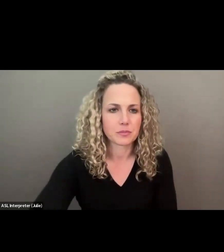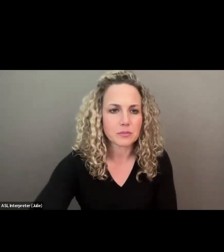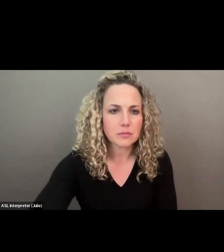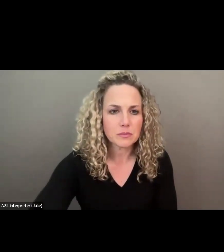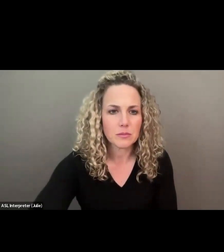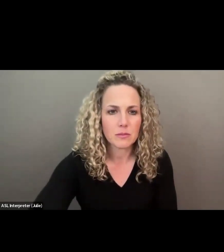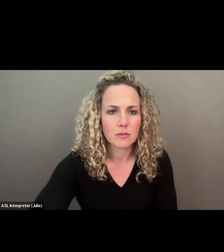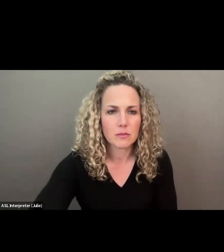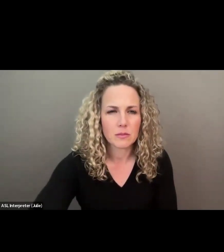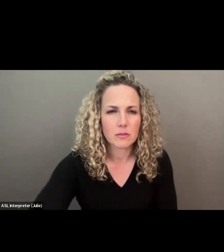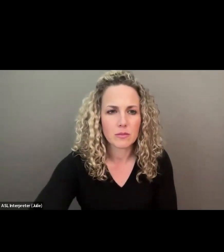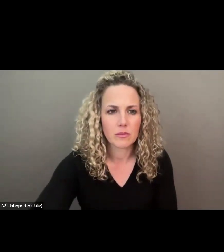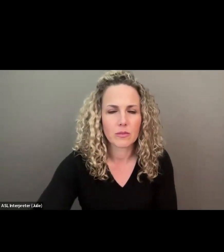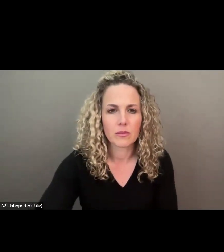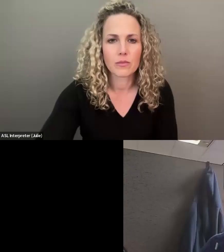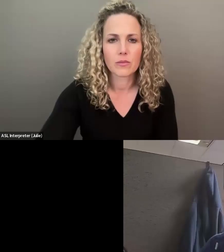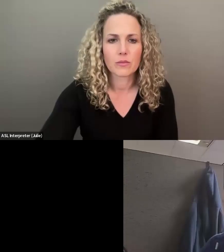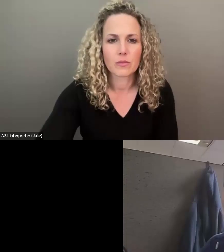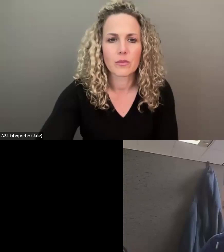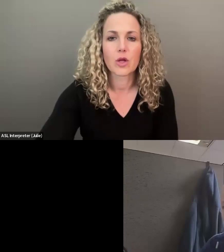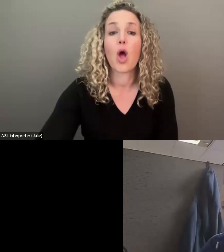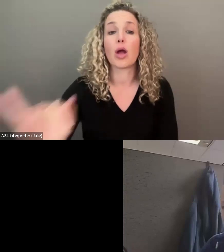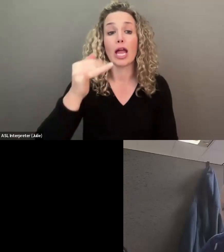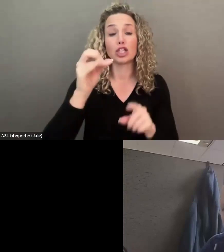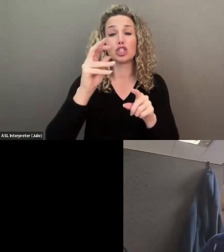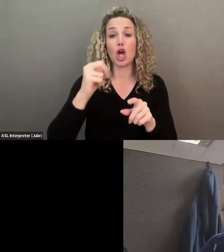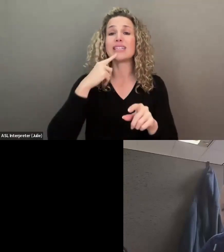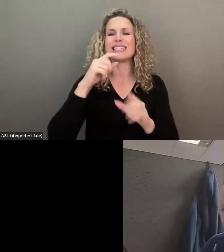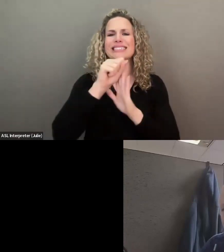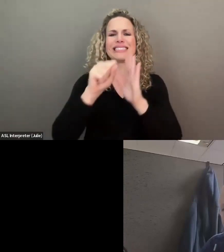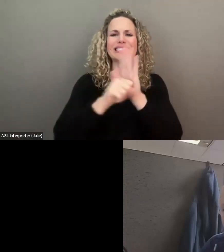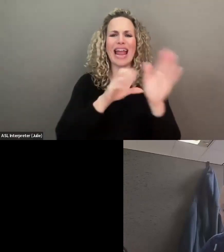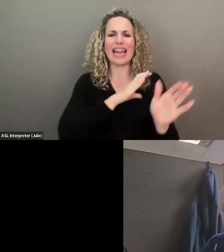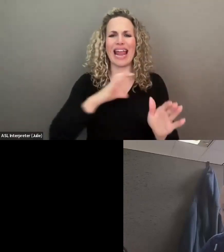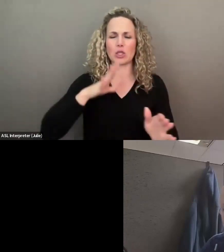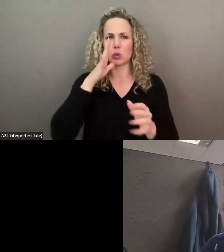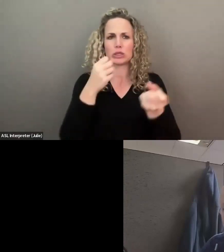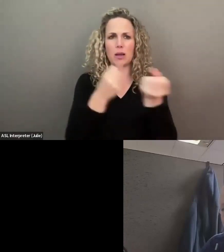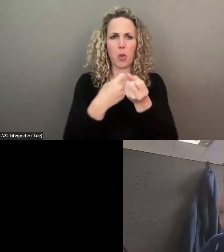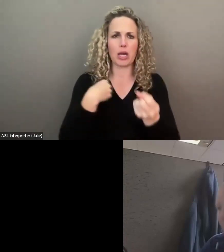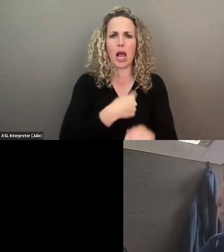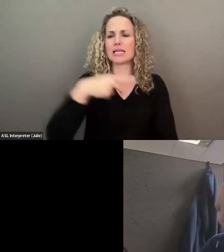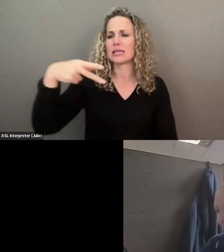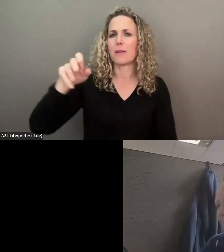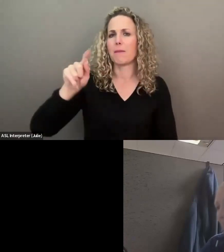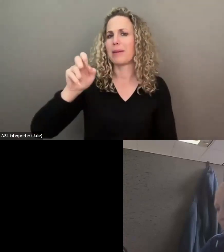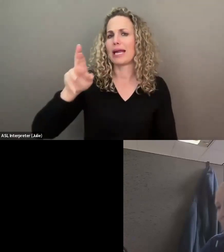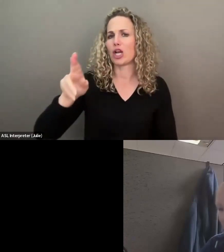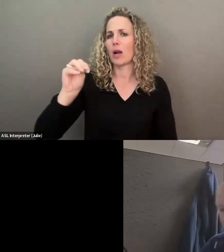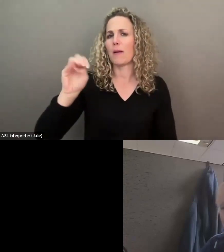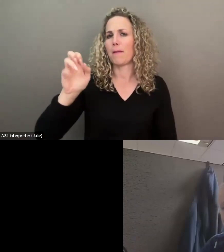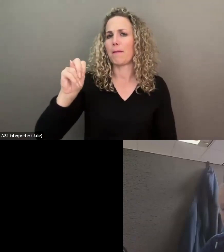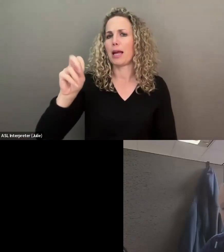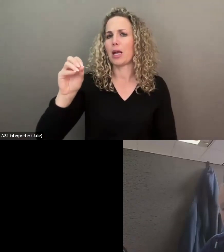Thank you. Yeah, we have again, state council is going to be supporting us. Peter Mendoza, I believe, is going to be coming out.